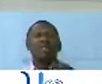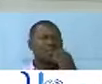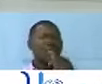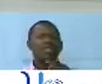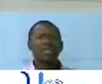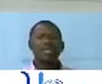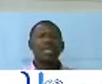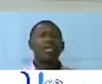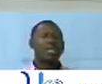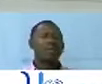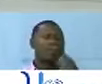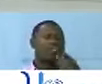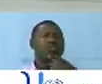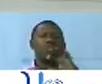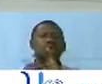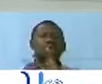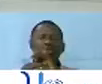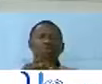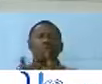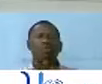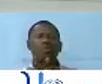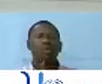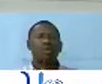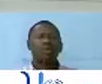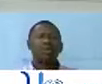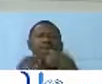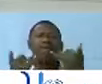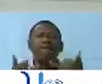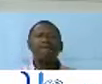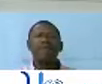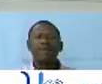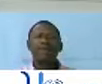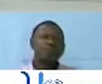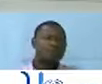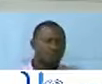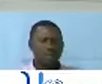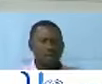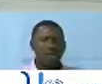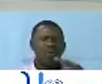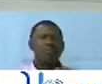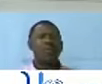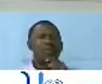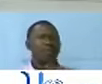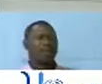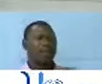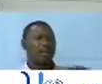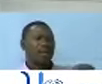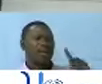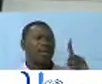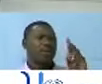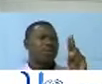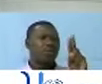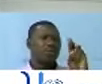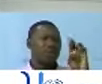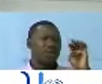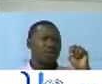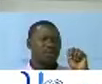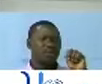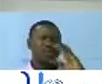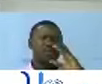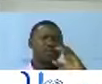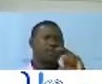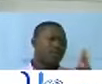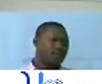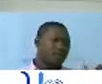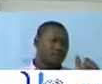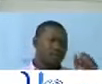time. Aborted coup d'état. Tay tamen lolé mo ngi depo ak coup yi Ndour Cham bi nga xamné ni antouton fi ci rewmi. At the